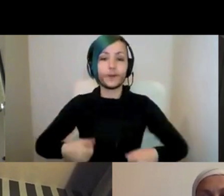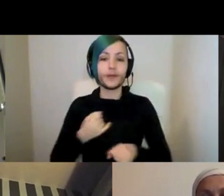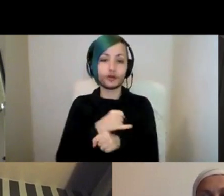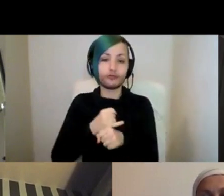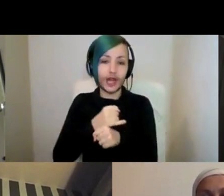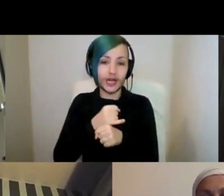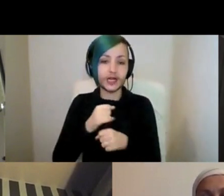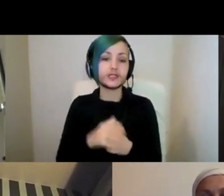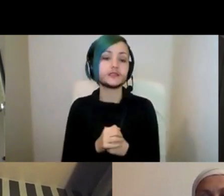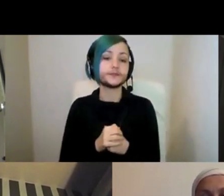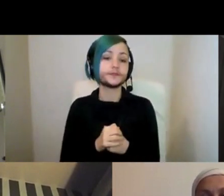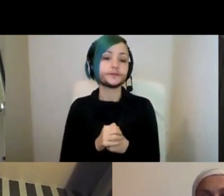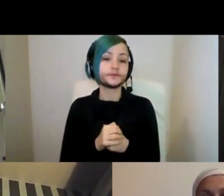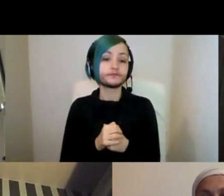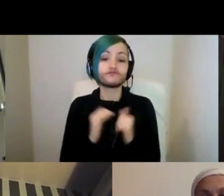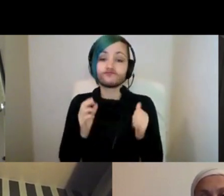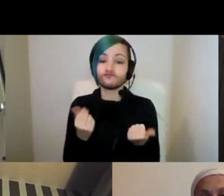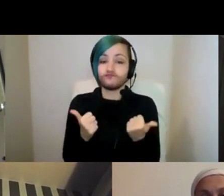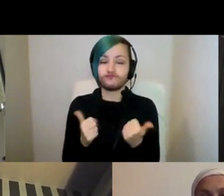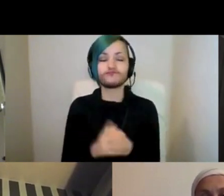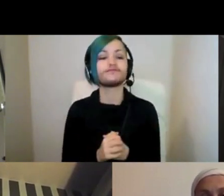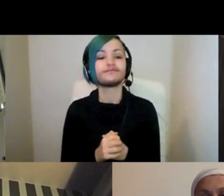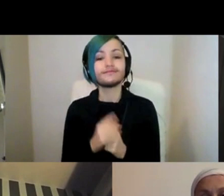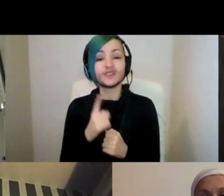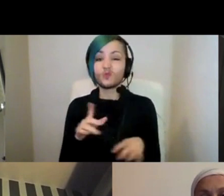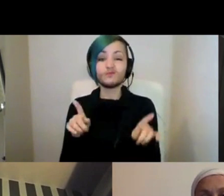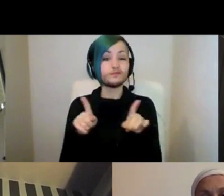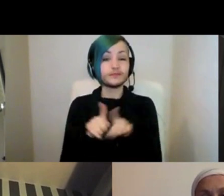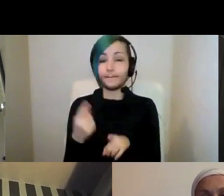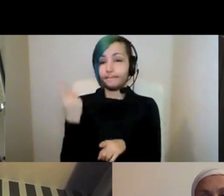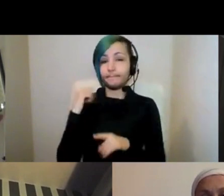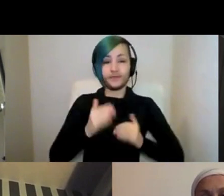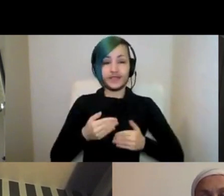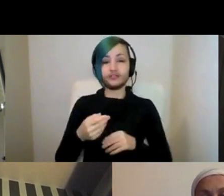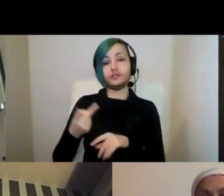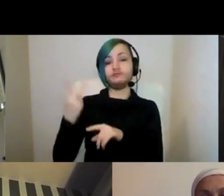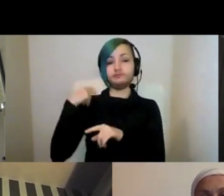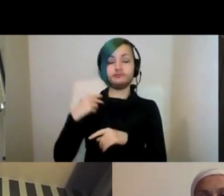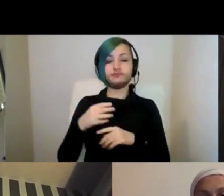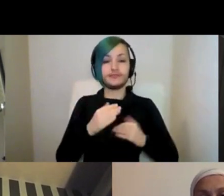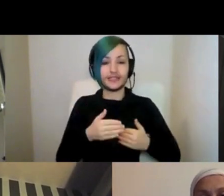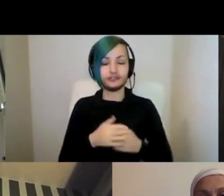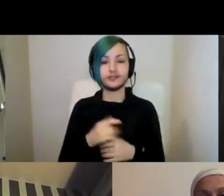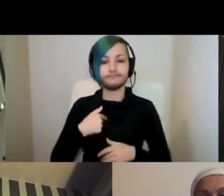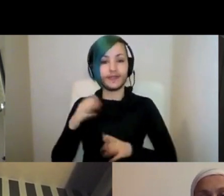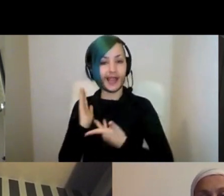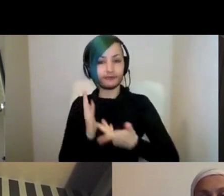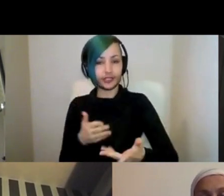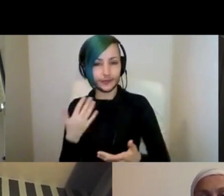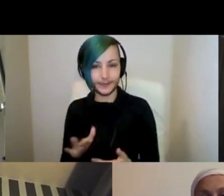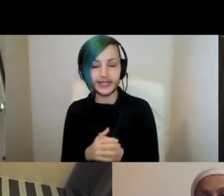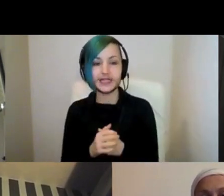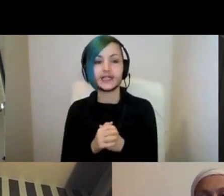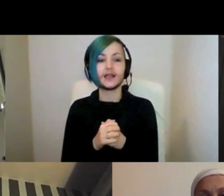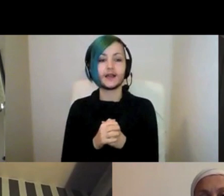today. Yeah, so like the last two sessions, I opened the webinar with a quick rundown of